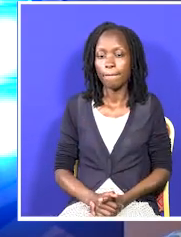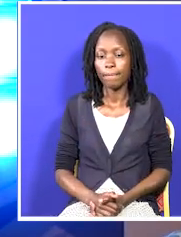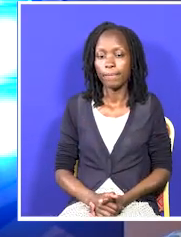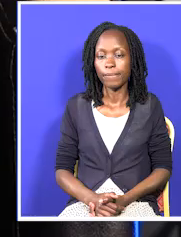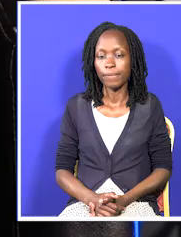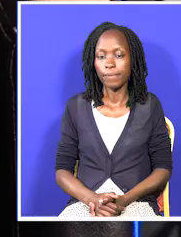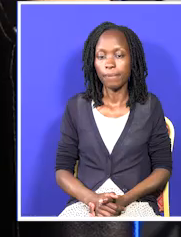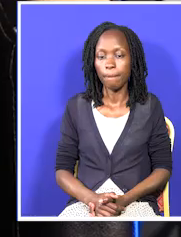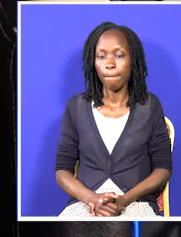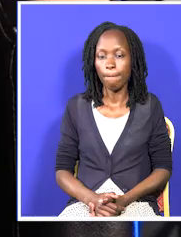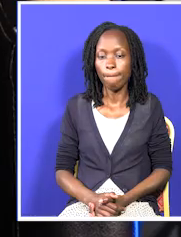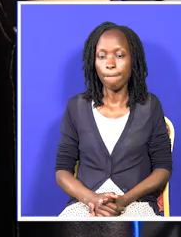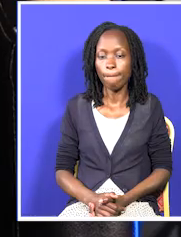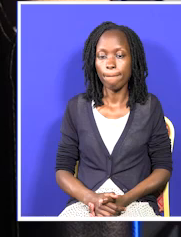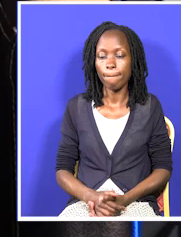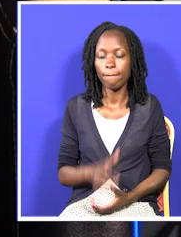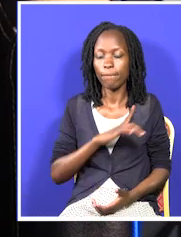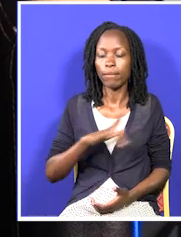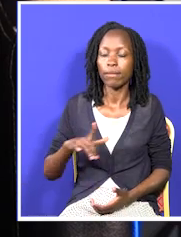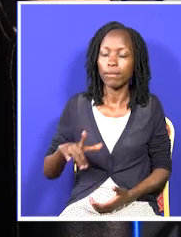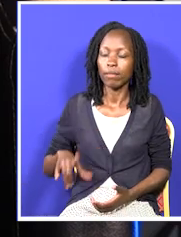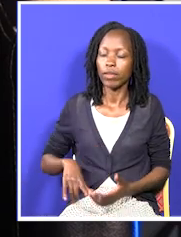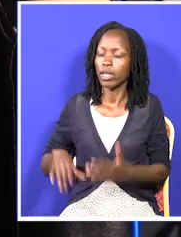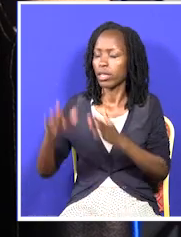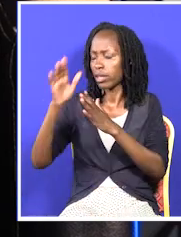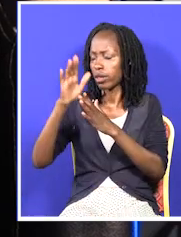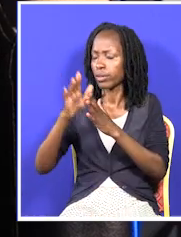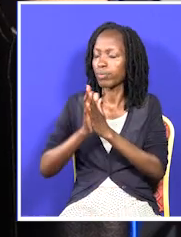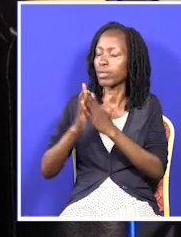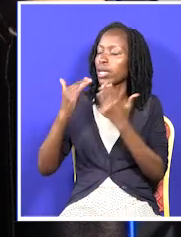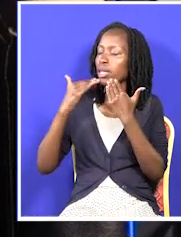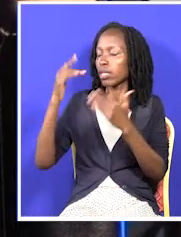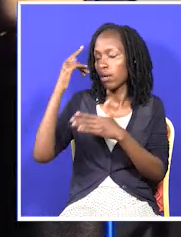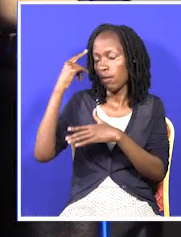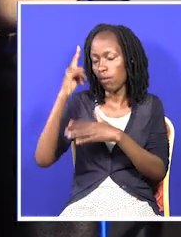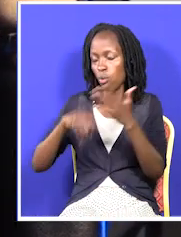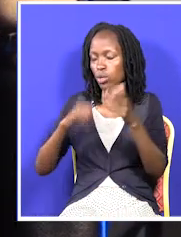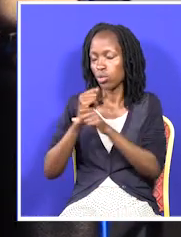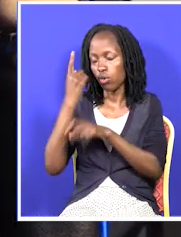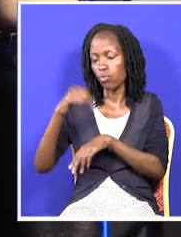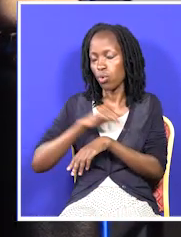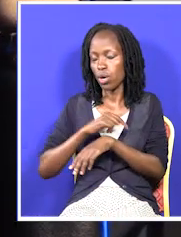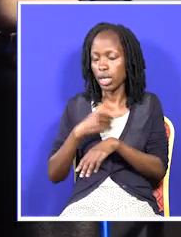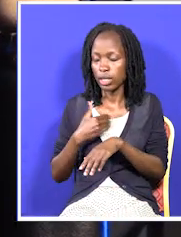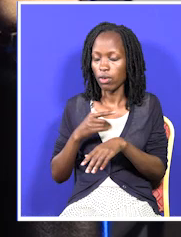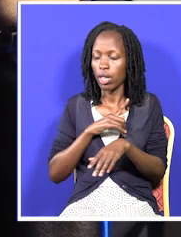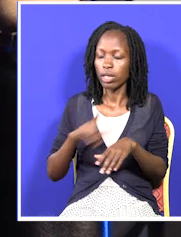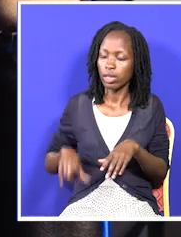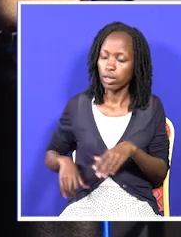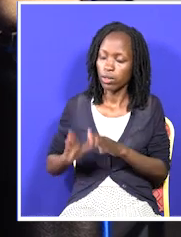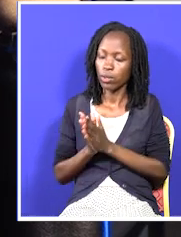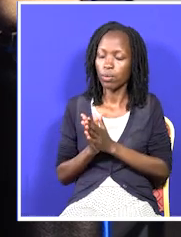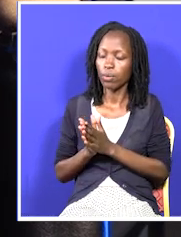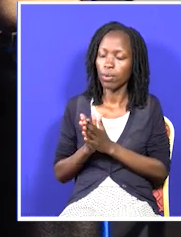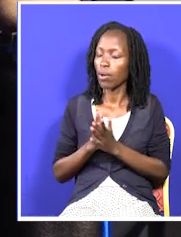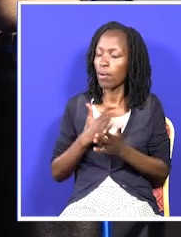bow our heads for a word of prayer. Lord Father, thank you, Lord, for what you have done, Lord, for us, oh God. May you put the word